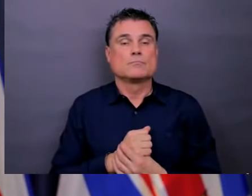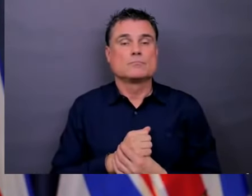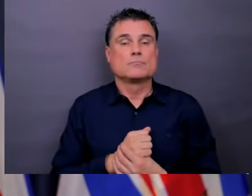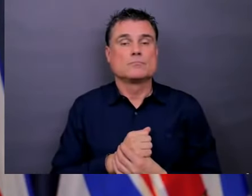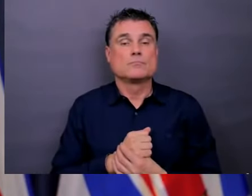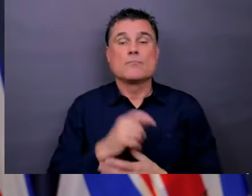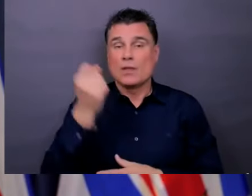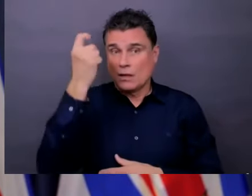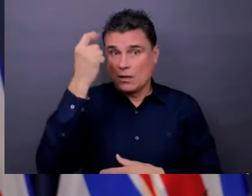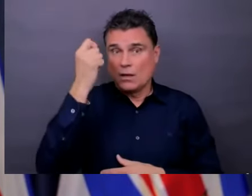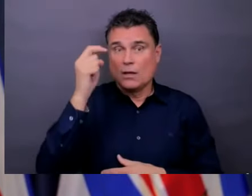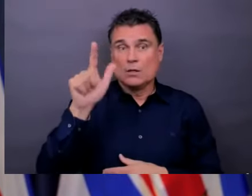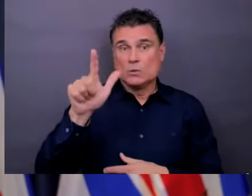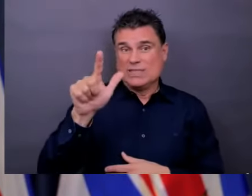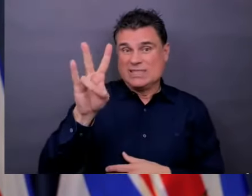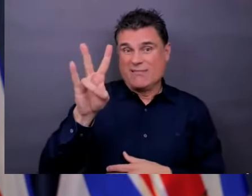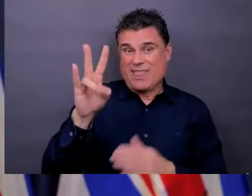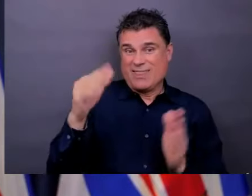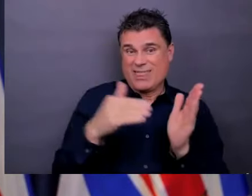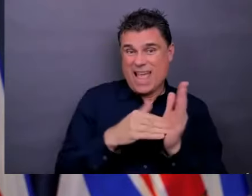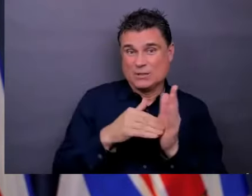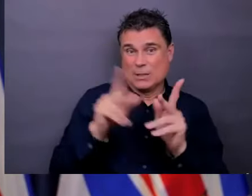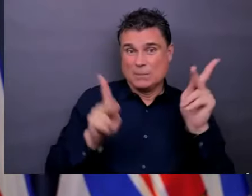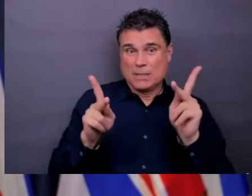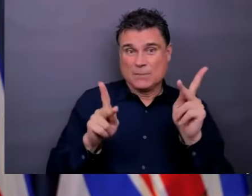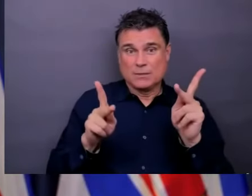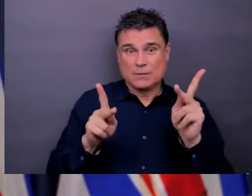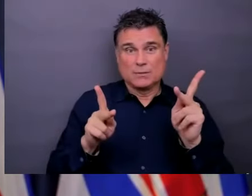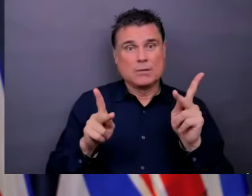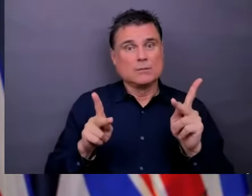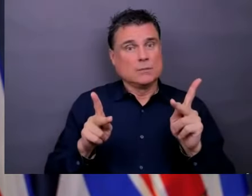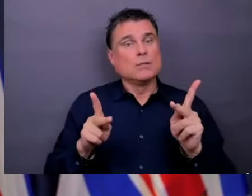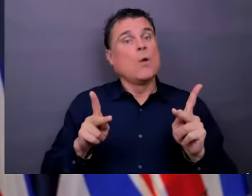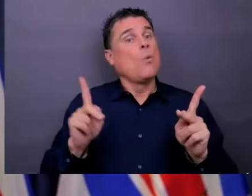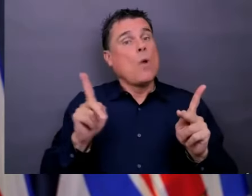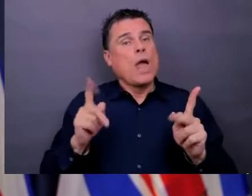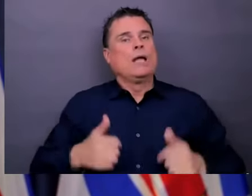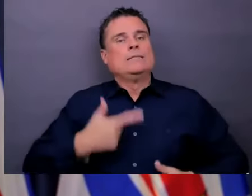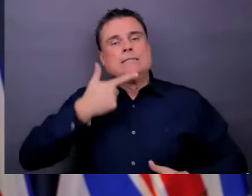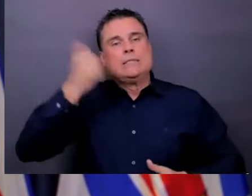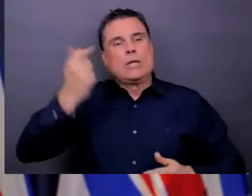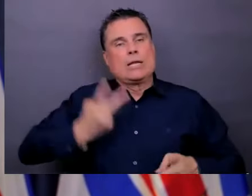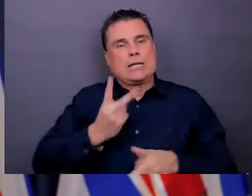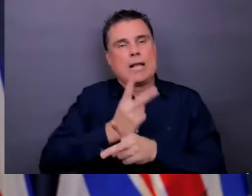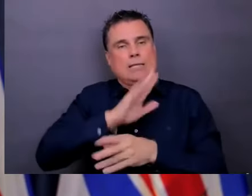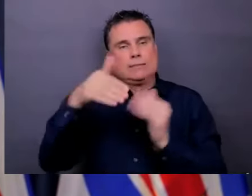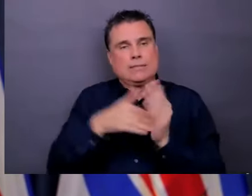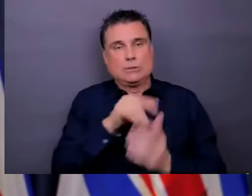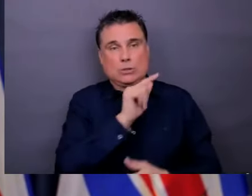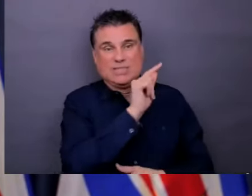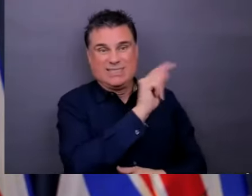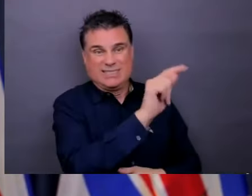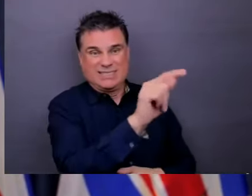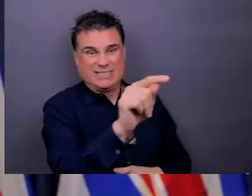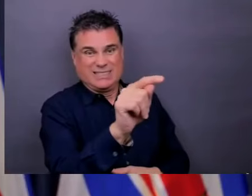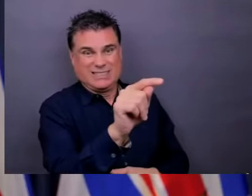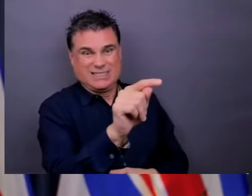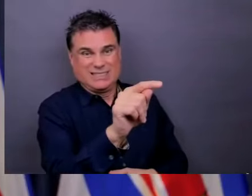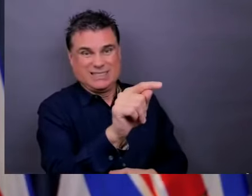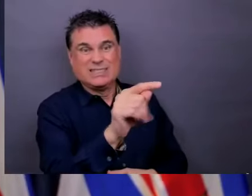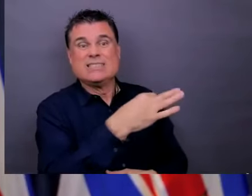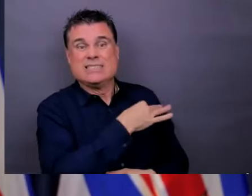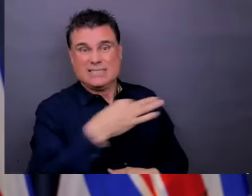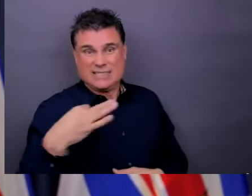27,483 first doses and 4,057 second doses. In terms of long-term care staff, that's 35,471 first